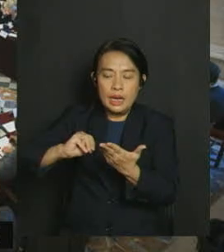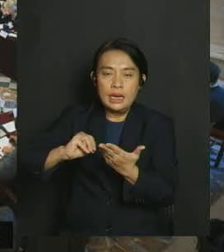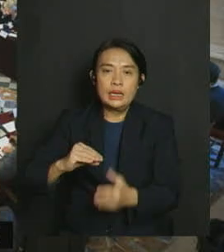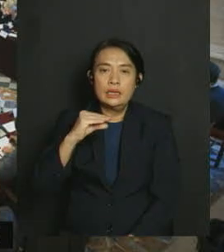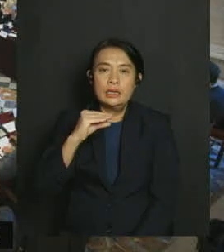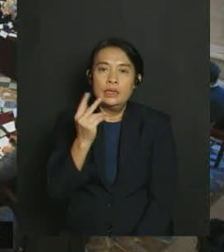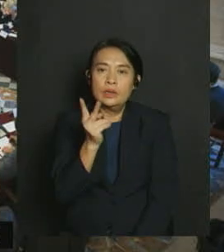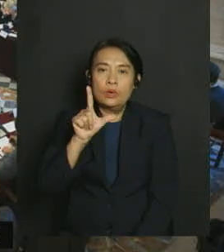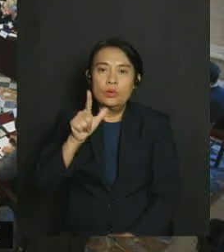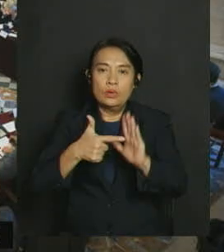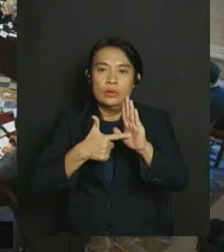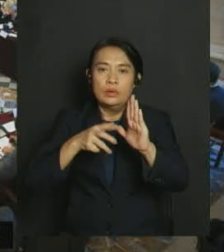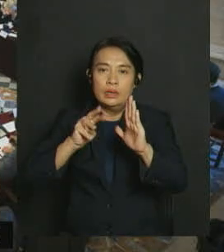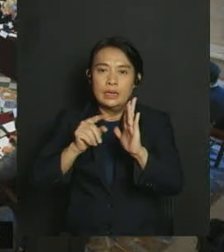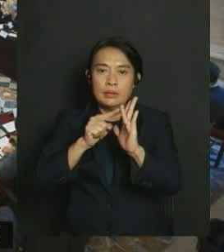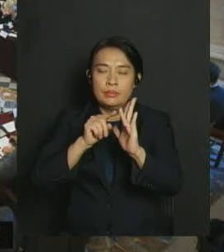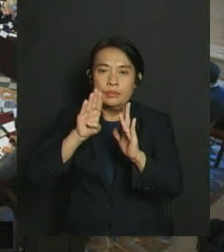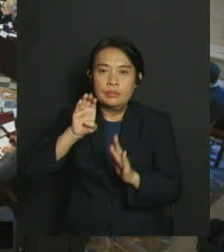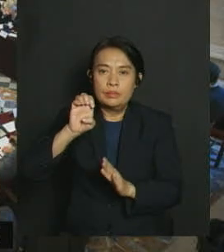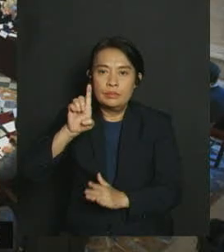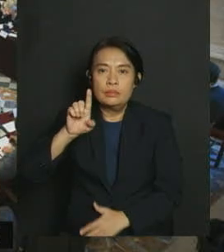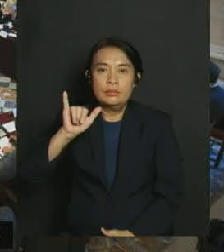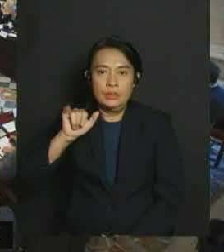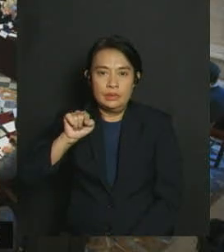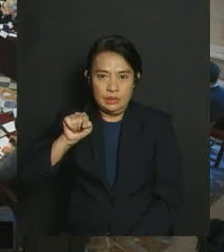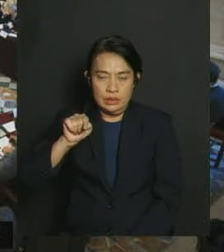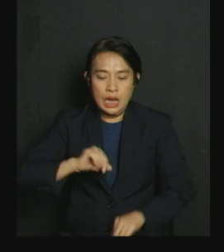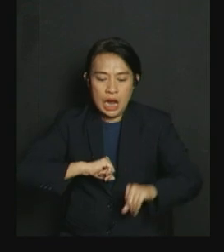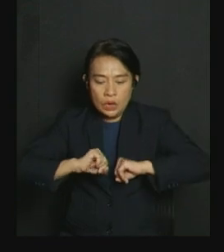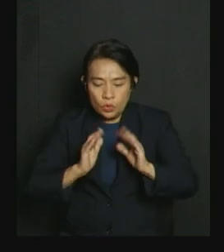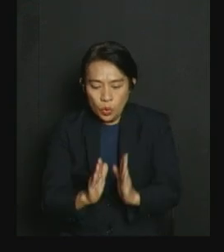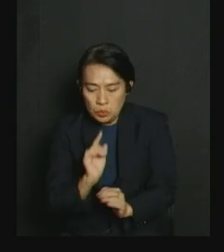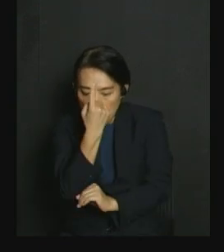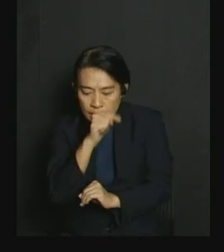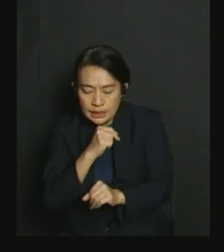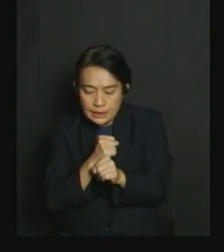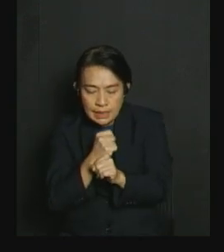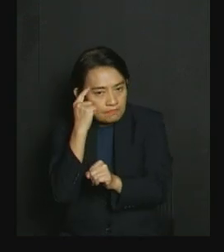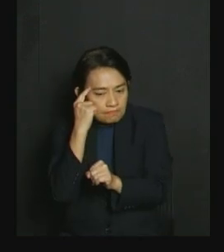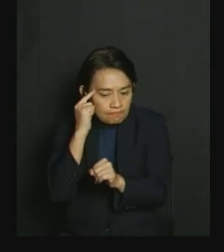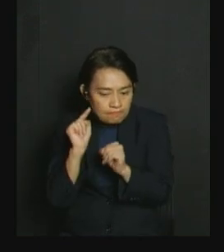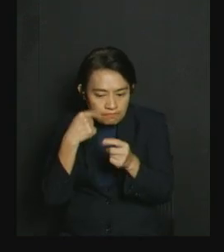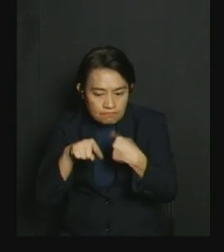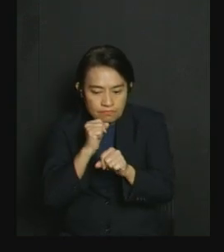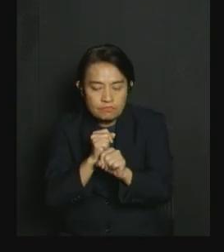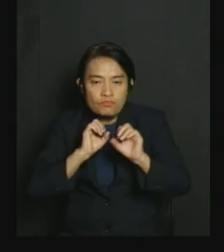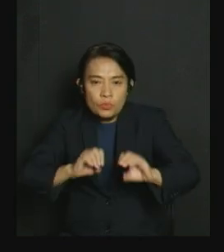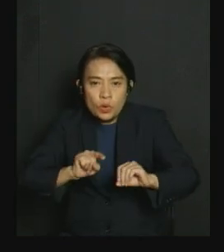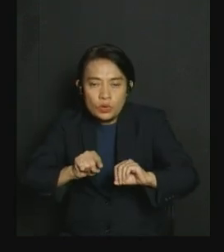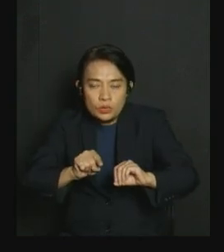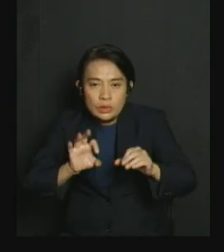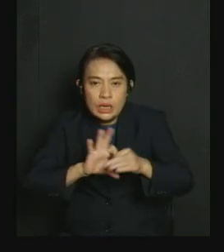help shape the next generation of designers, I enjoy doing that. But I'm going to focus really on